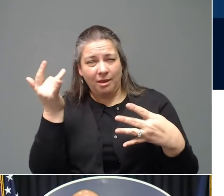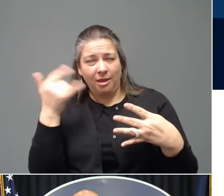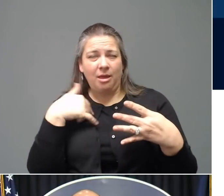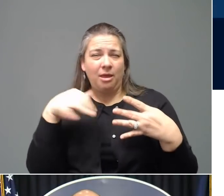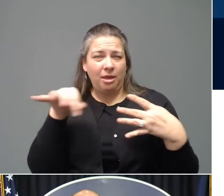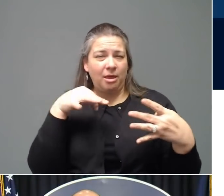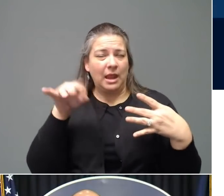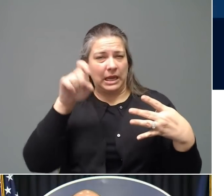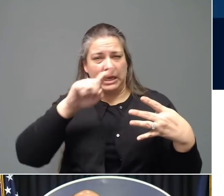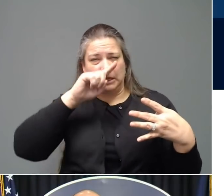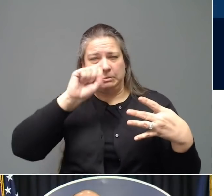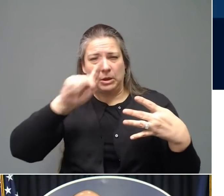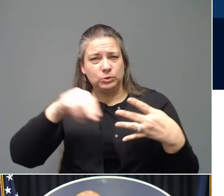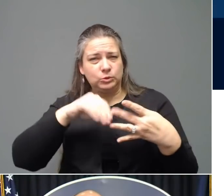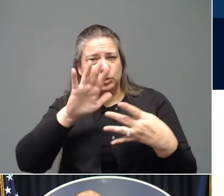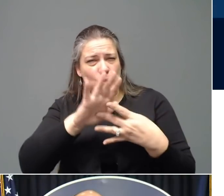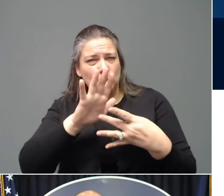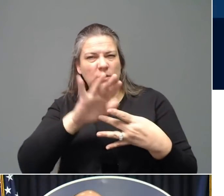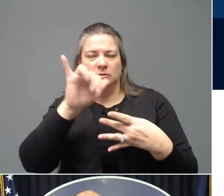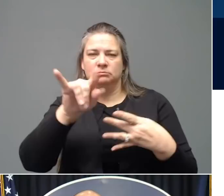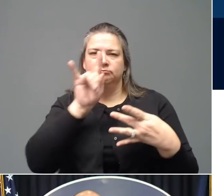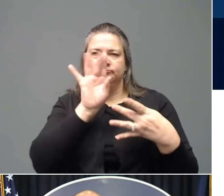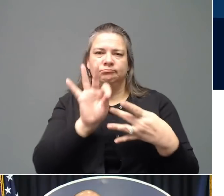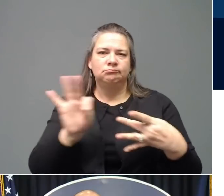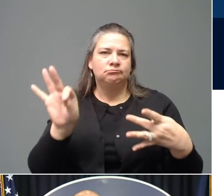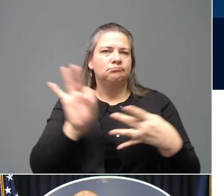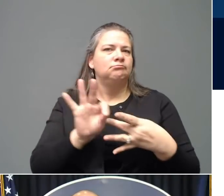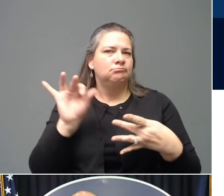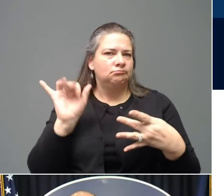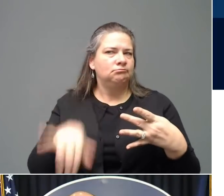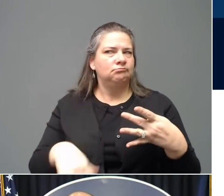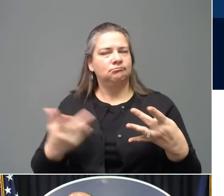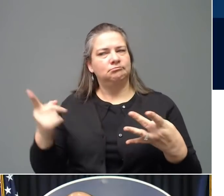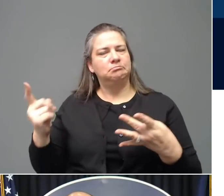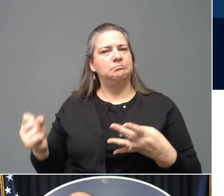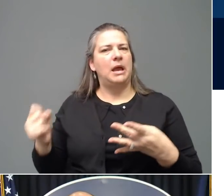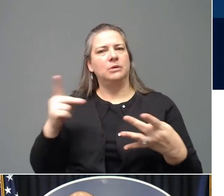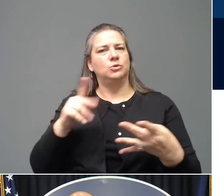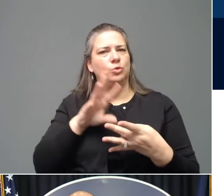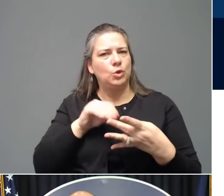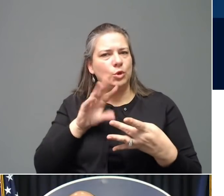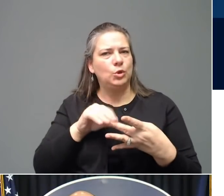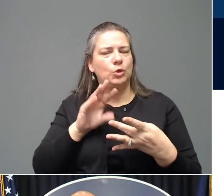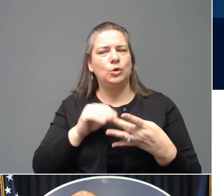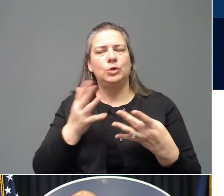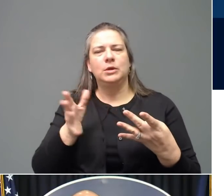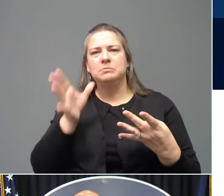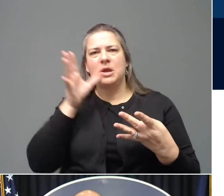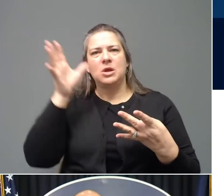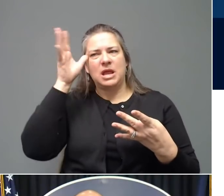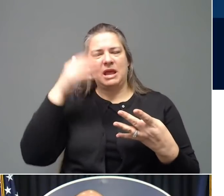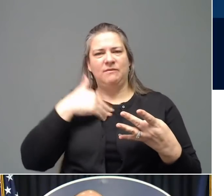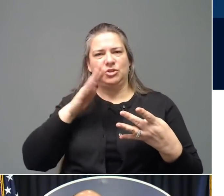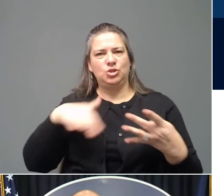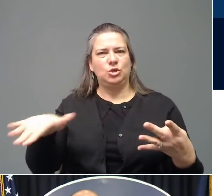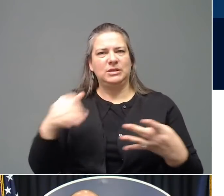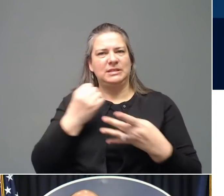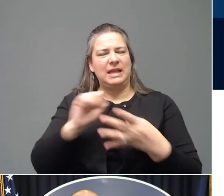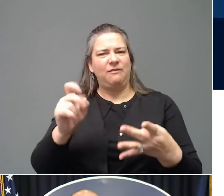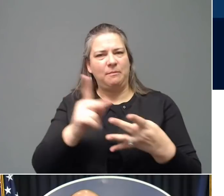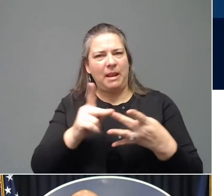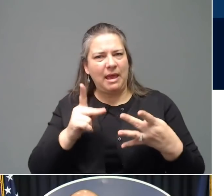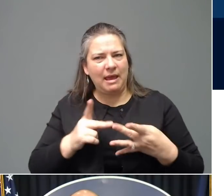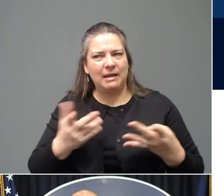in school. That's absolutely essential so they can get back to learning. And so parents have their children in a safe environment where they can be